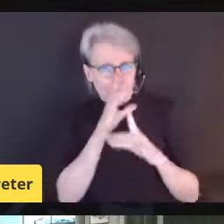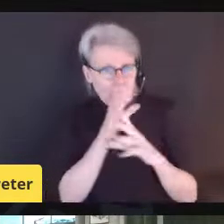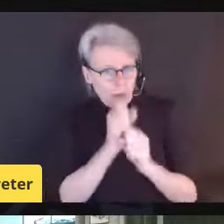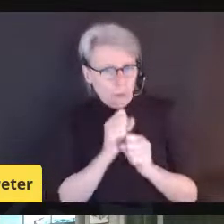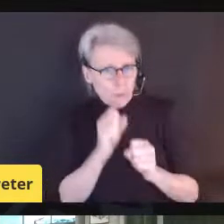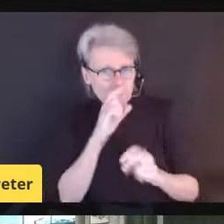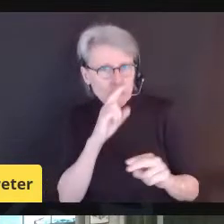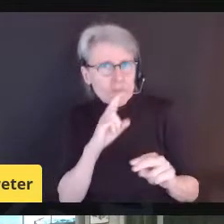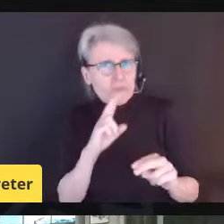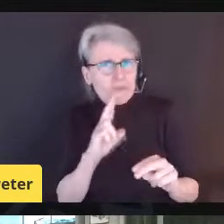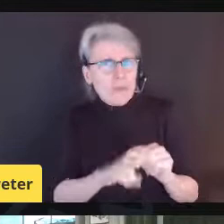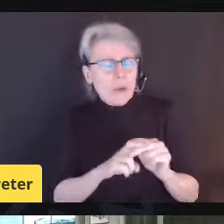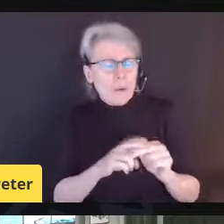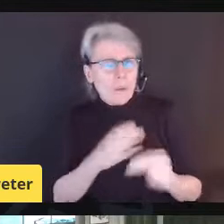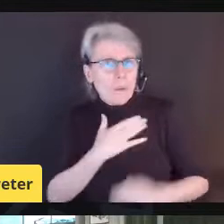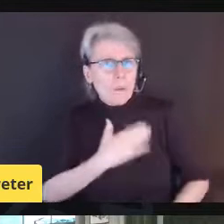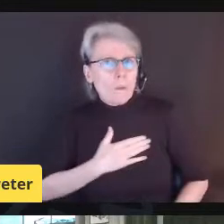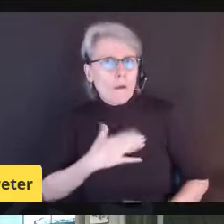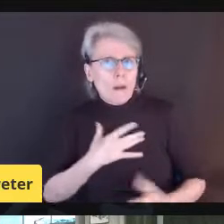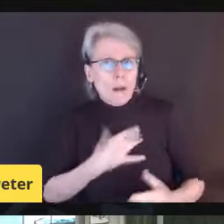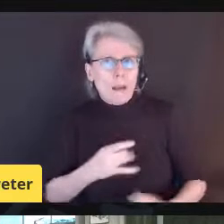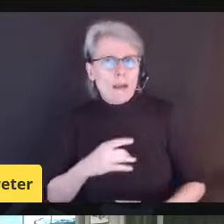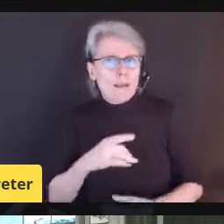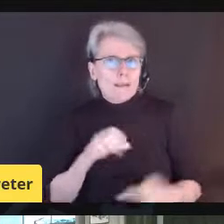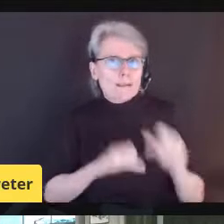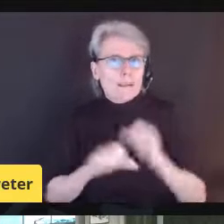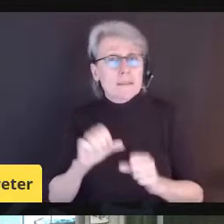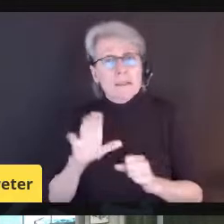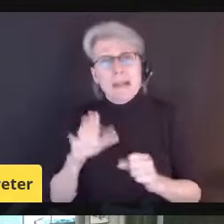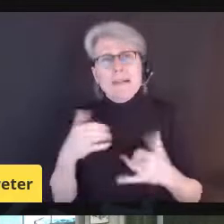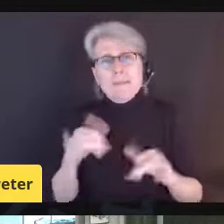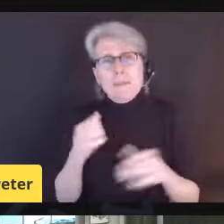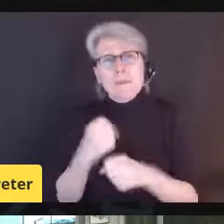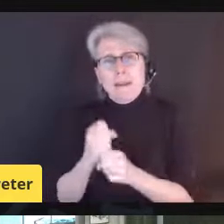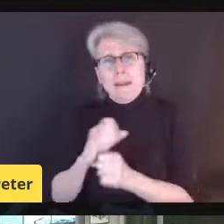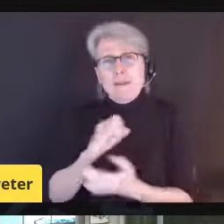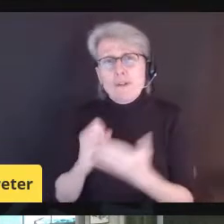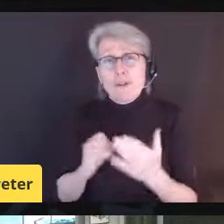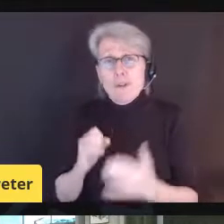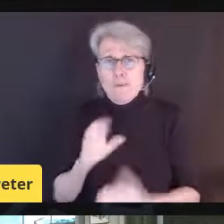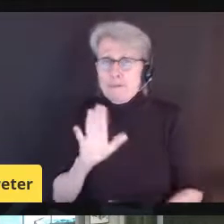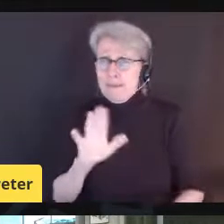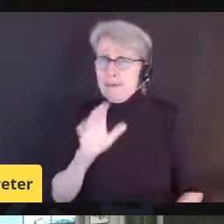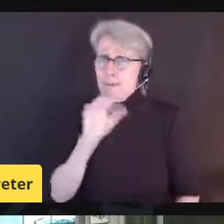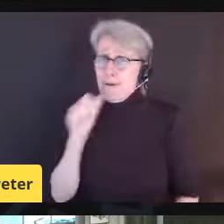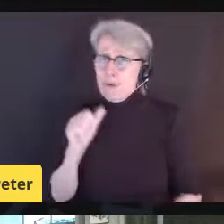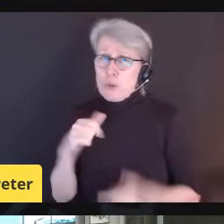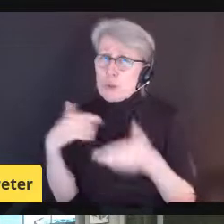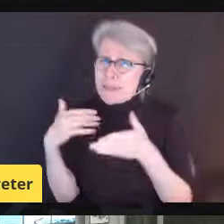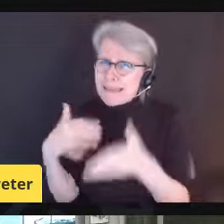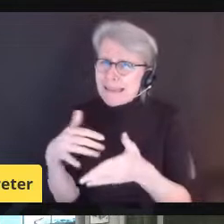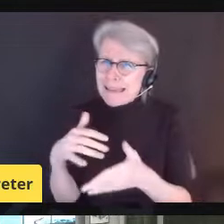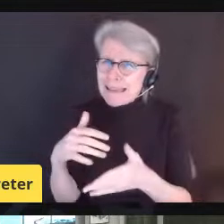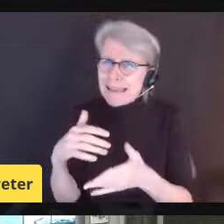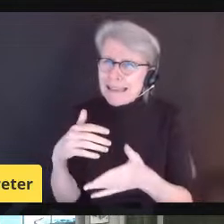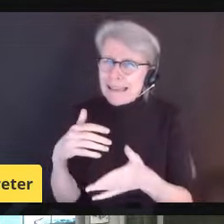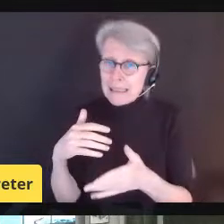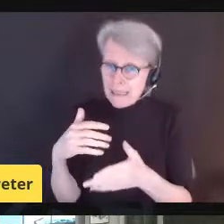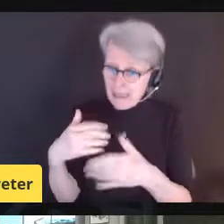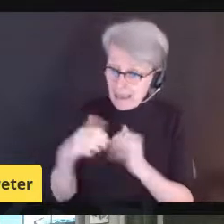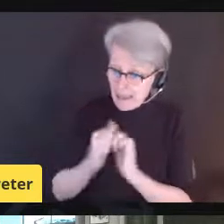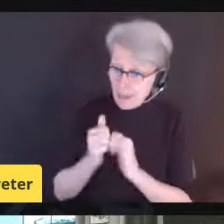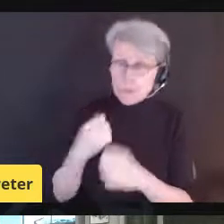fun. So yeah, so much for fine art. Sorry, I still do art. Don't get me wrong, but I wasn't going to study it. I was going to study